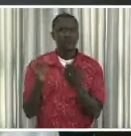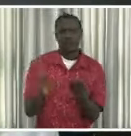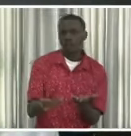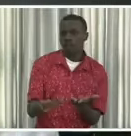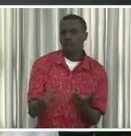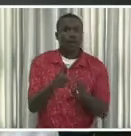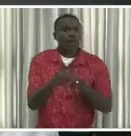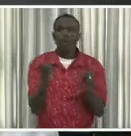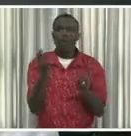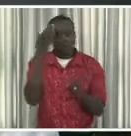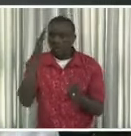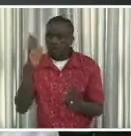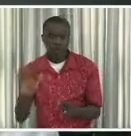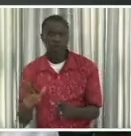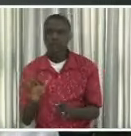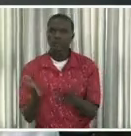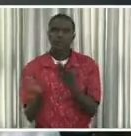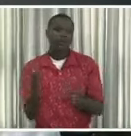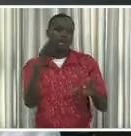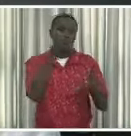the situation or not.